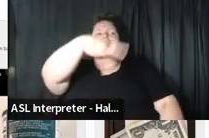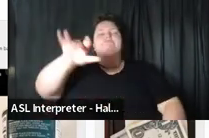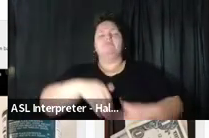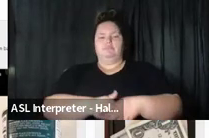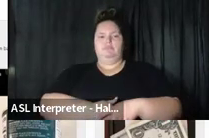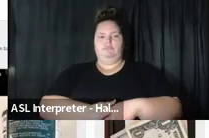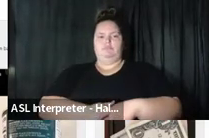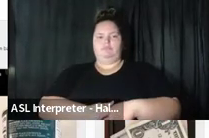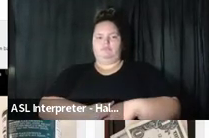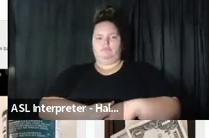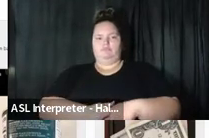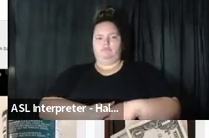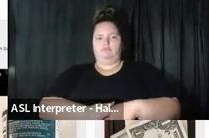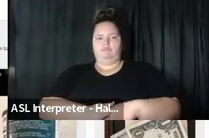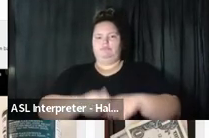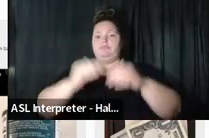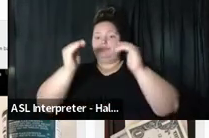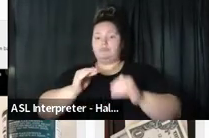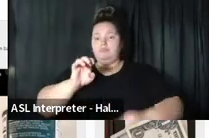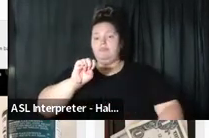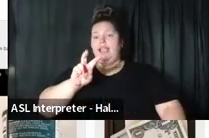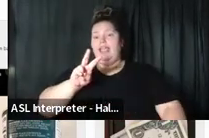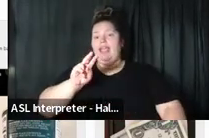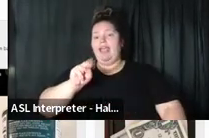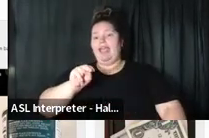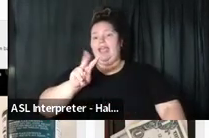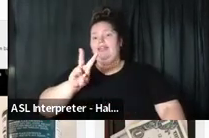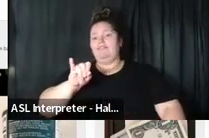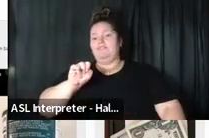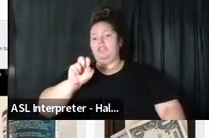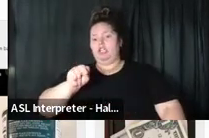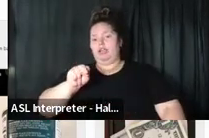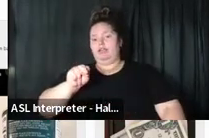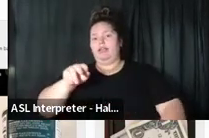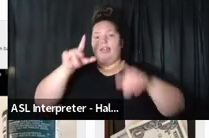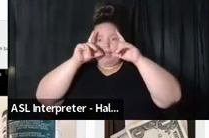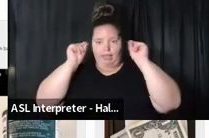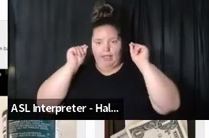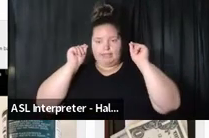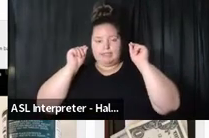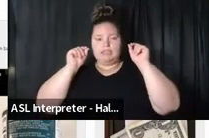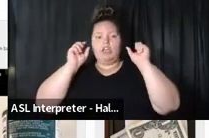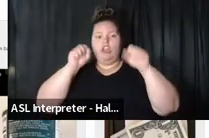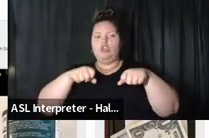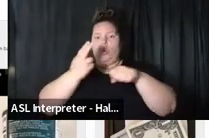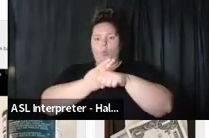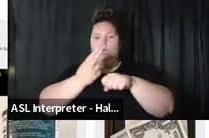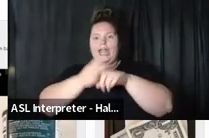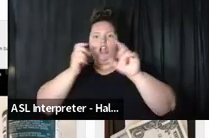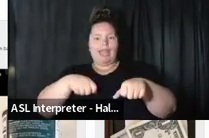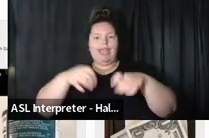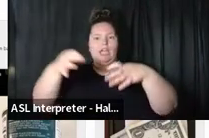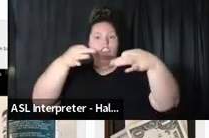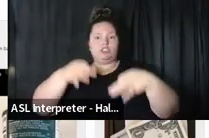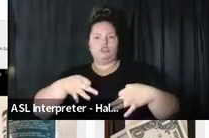From there, there's Envision glasses. These are glasses that you wear that can describe a scene to you. They can read text